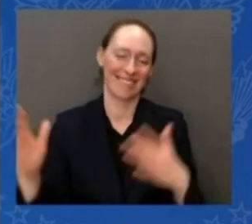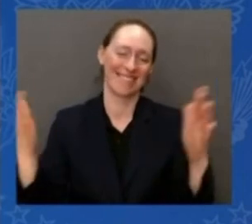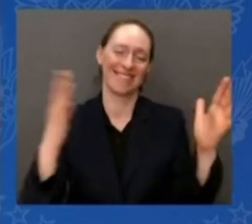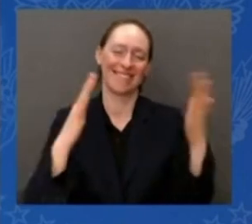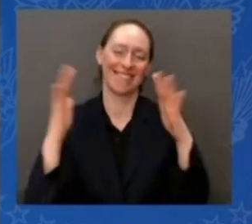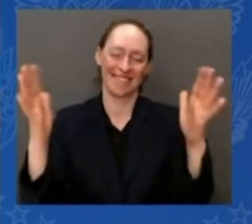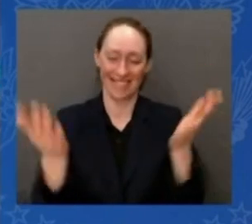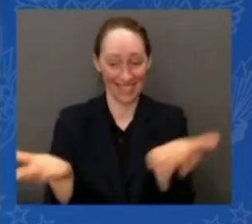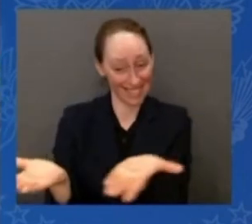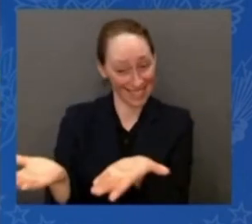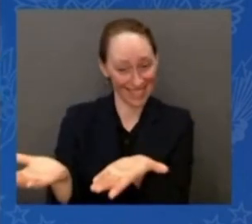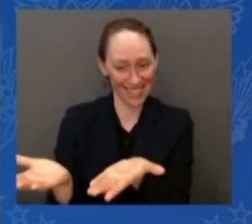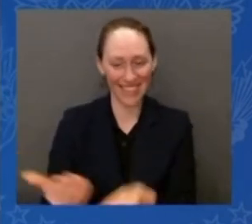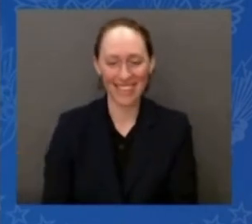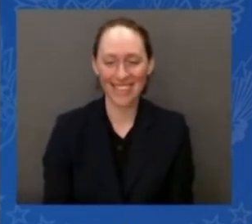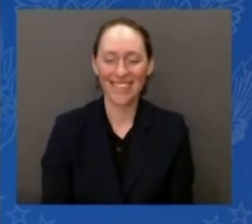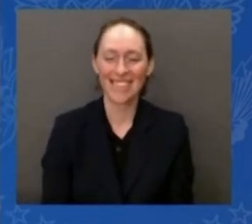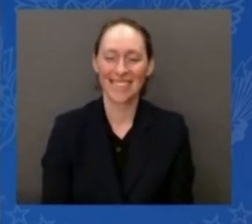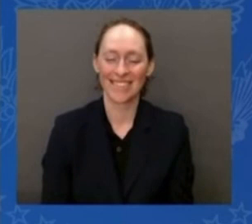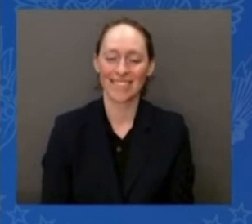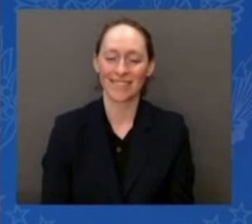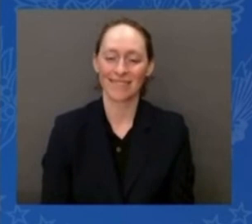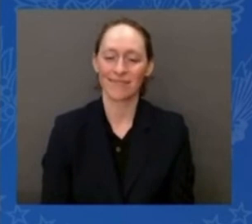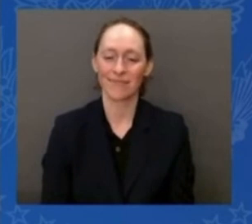girls, come up here.